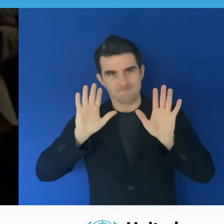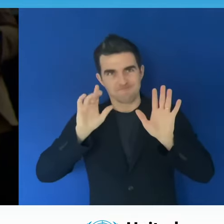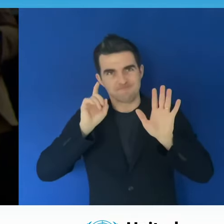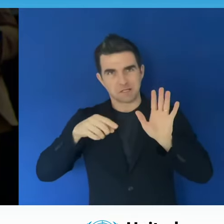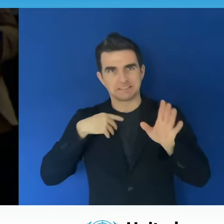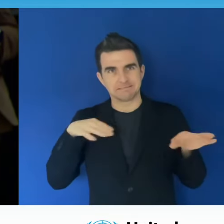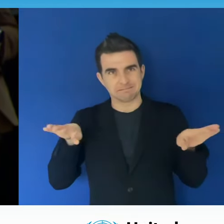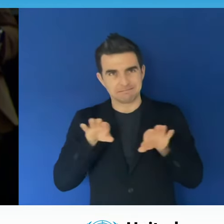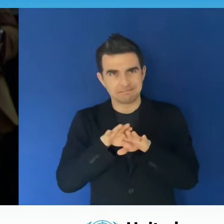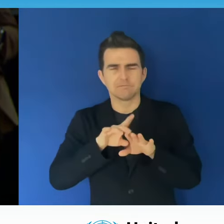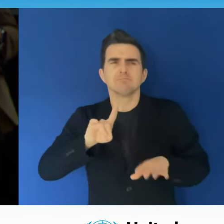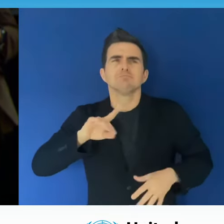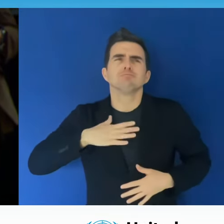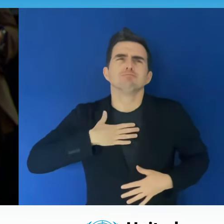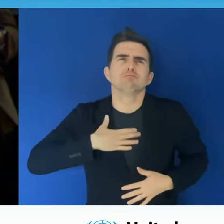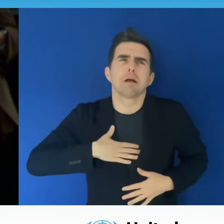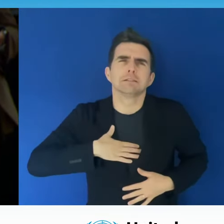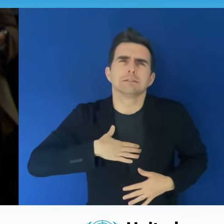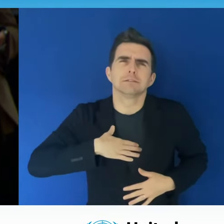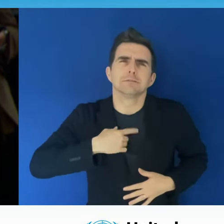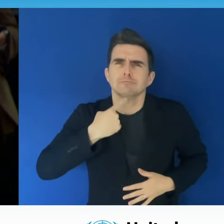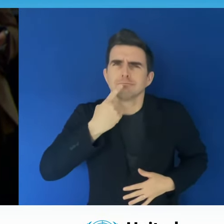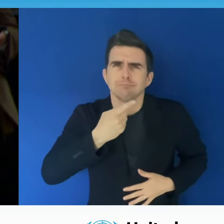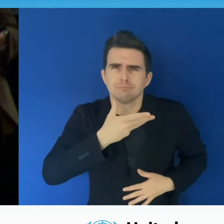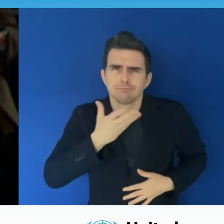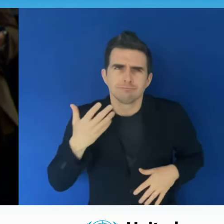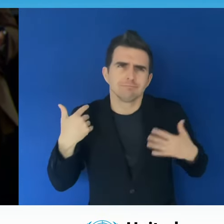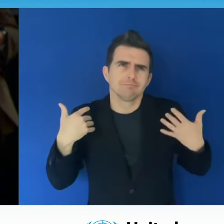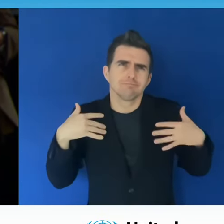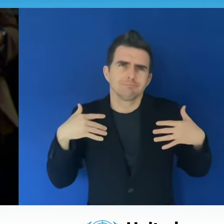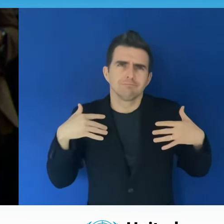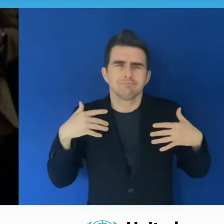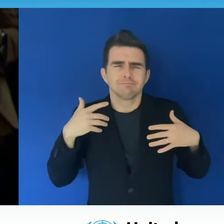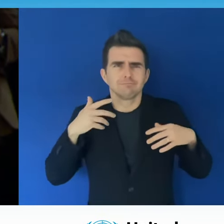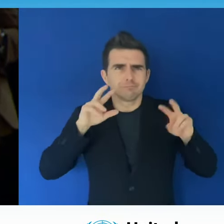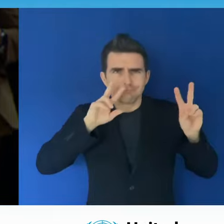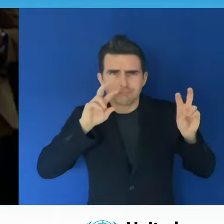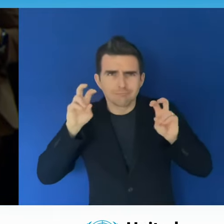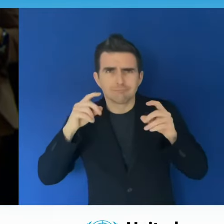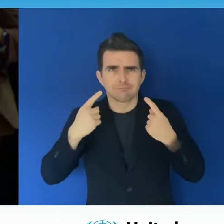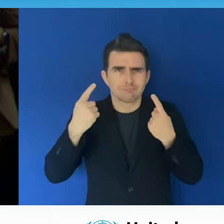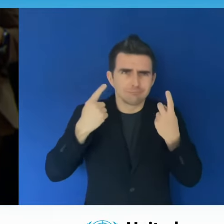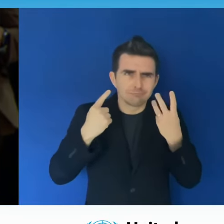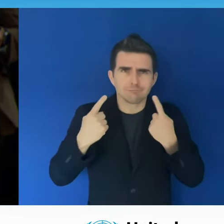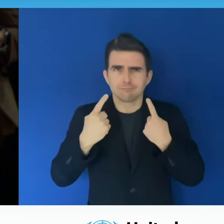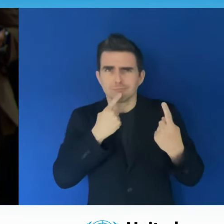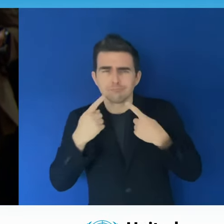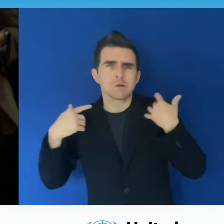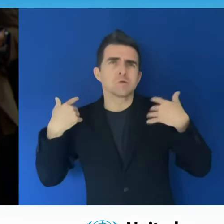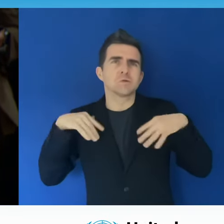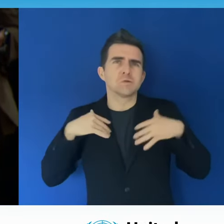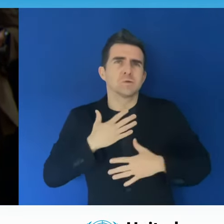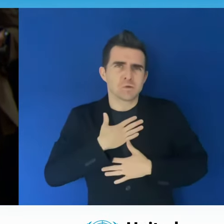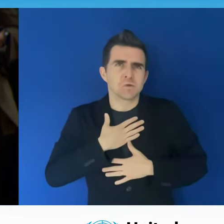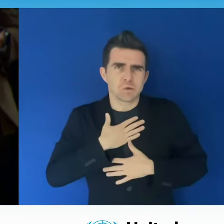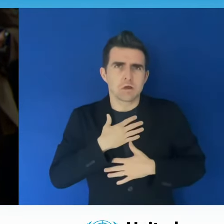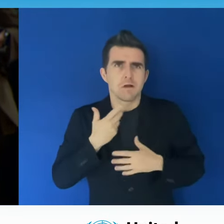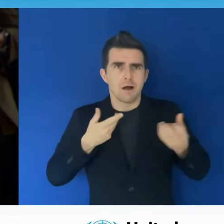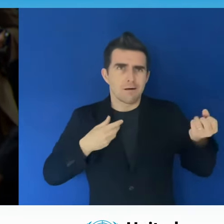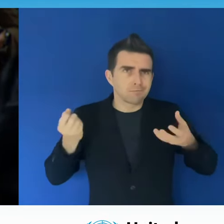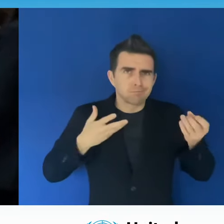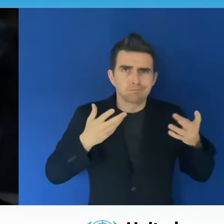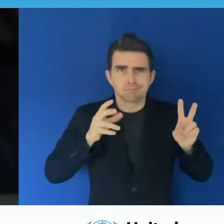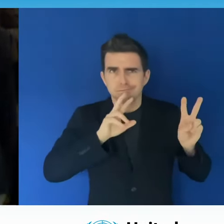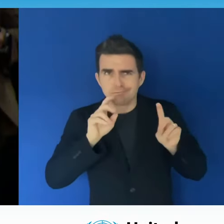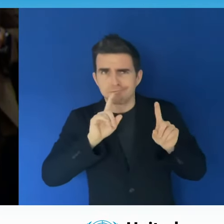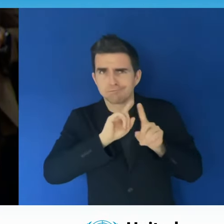a lot of interesting, a lot of important topics, and our panelists are going to be here, so definitely pick their brains. And I feel